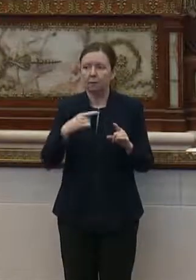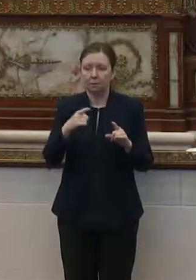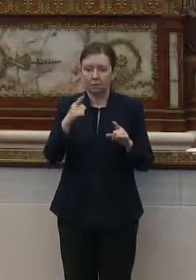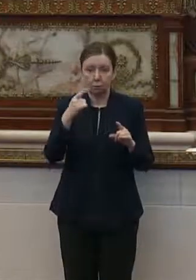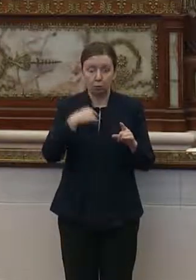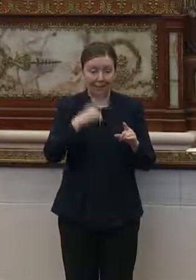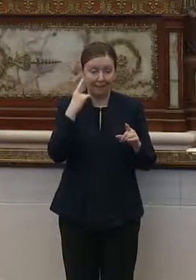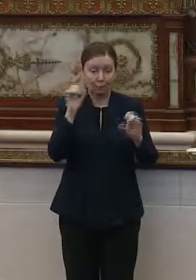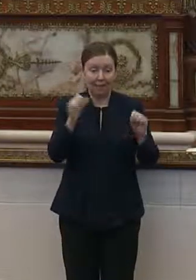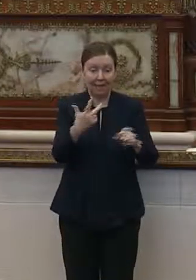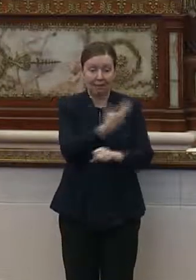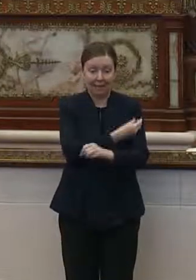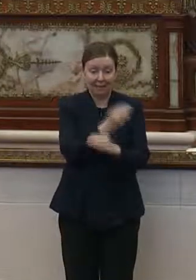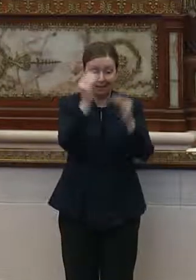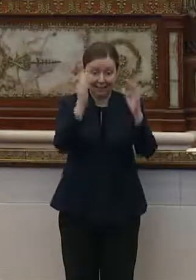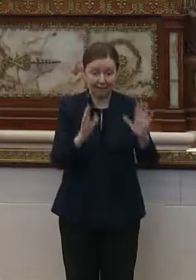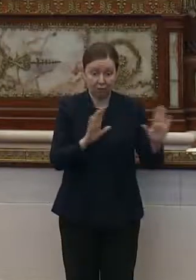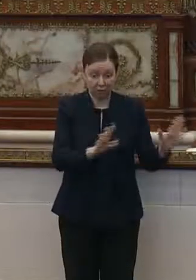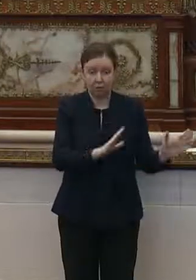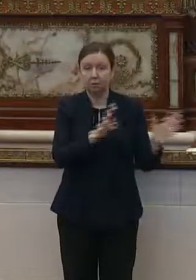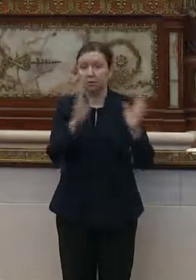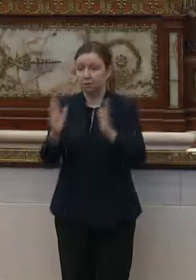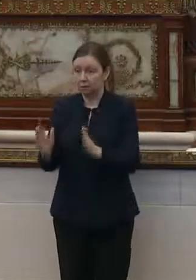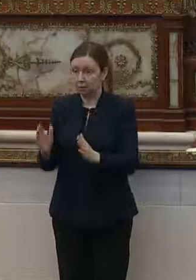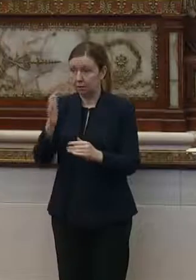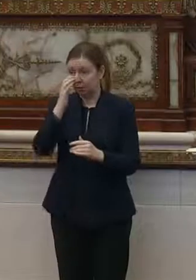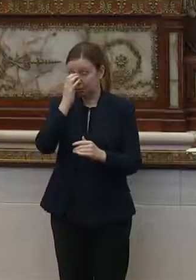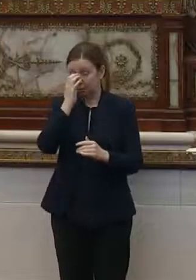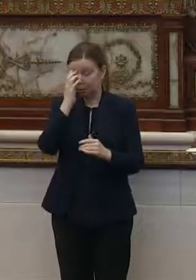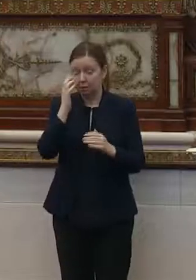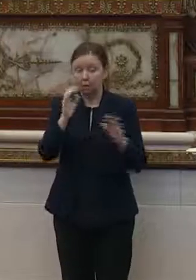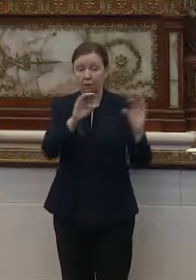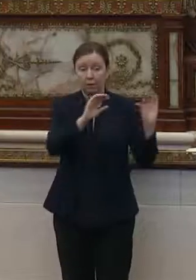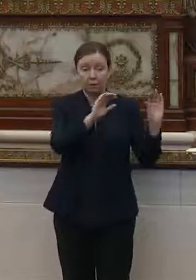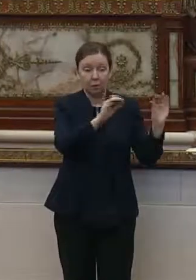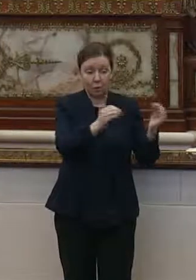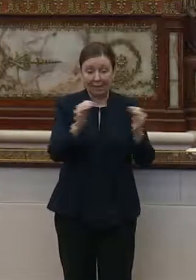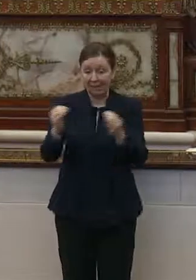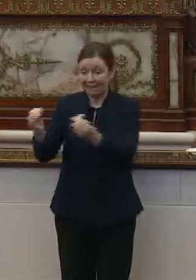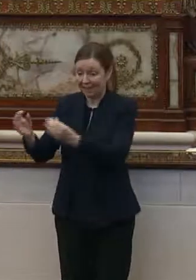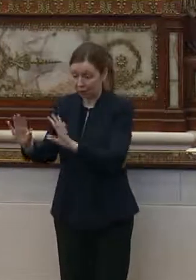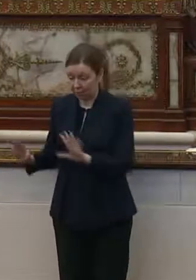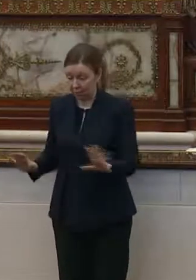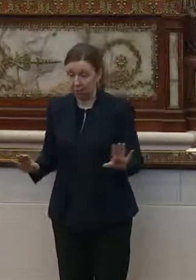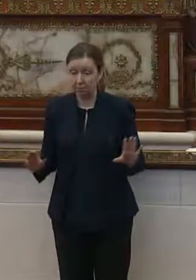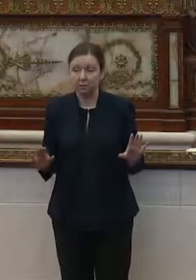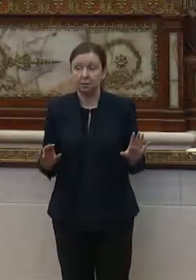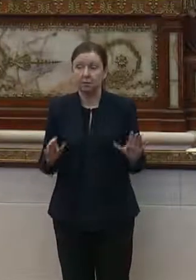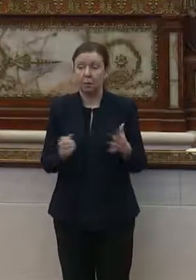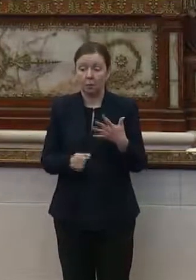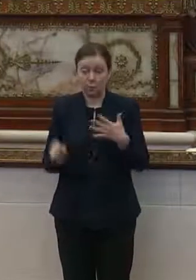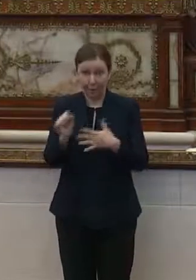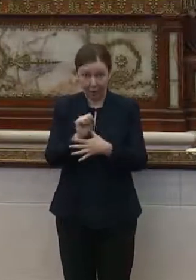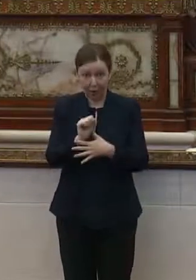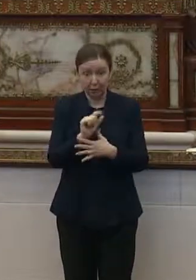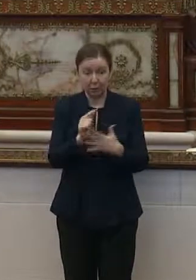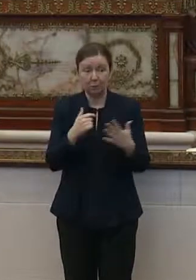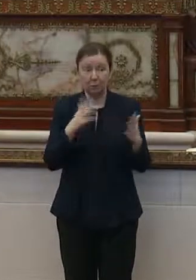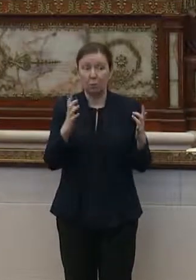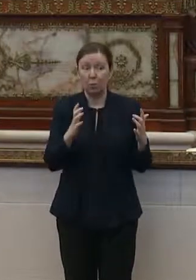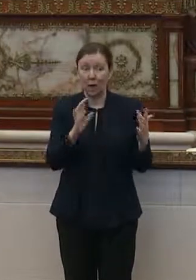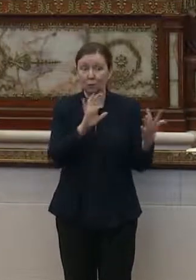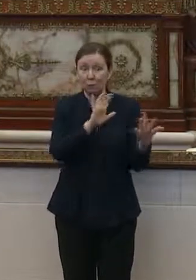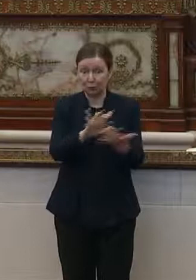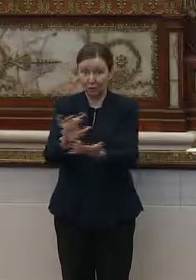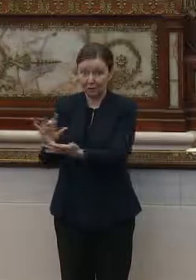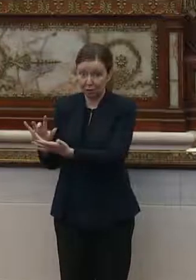teachers. And so it's what organizations, it's what priority groups we want to reach. And then we see